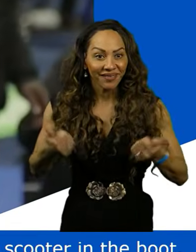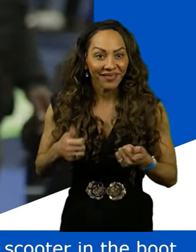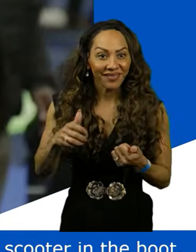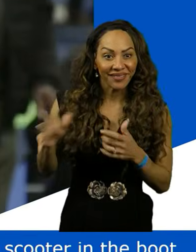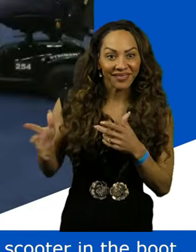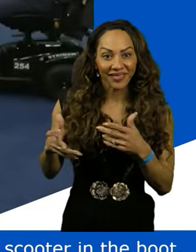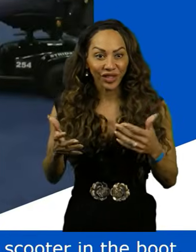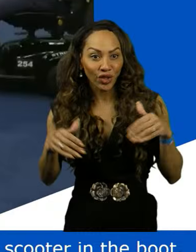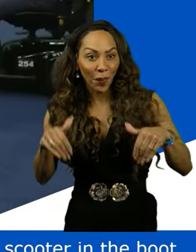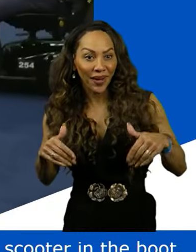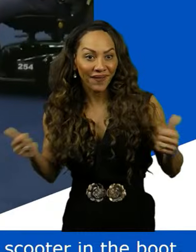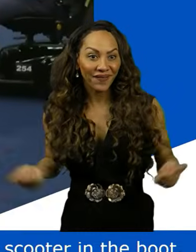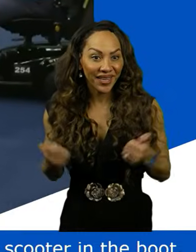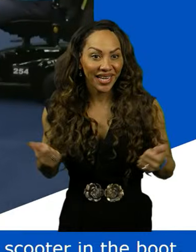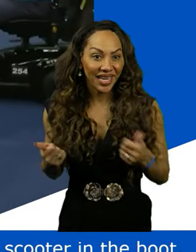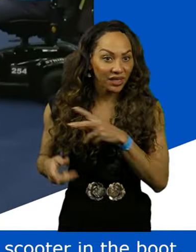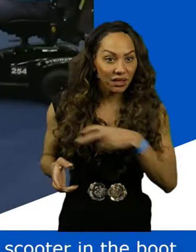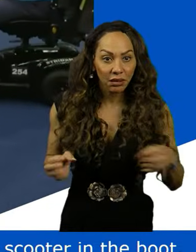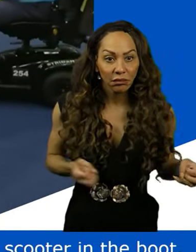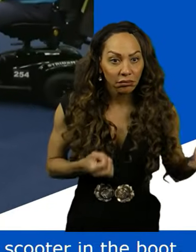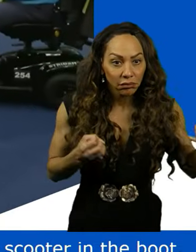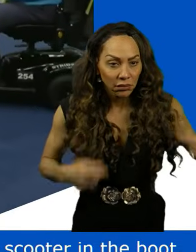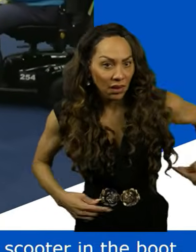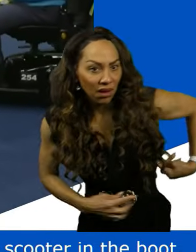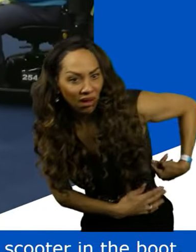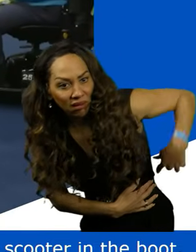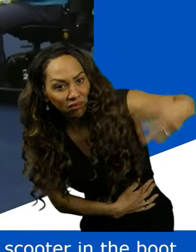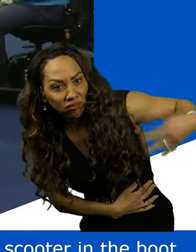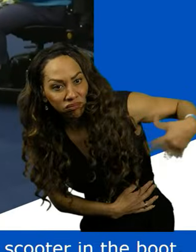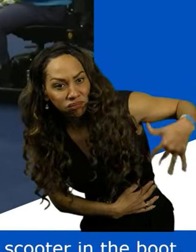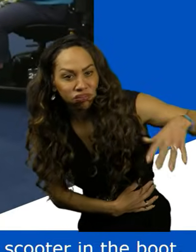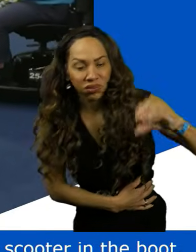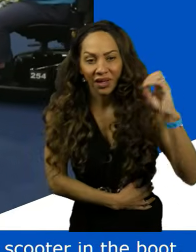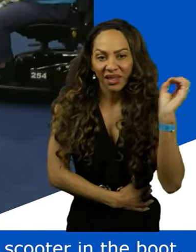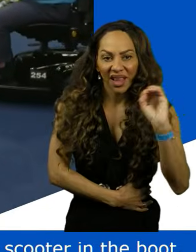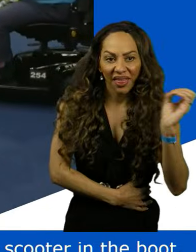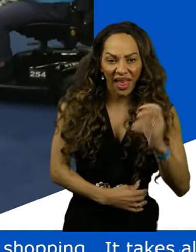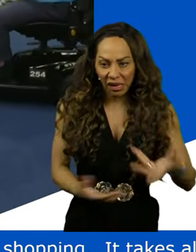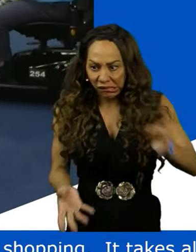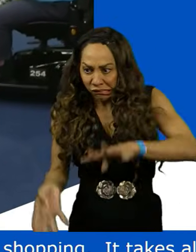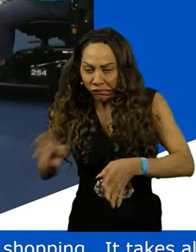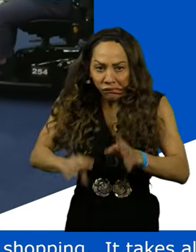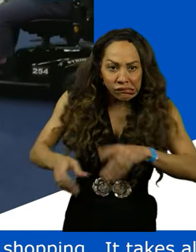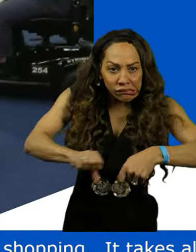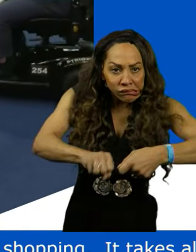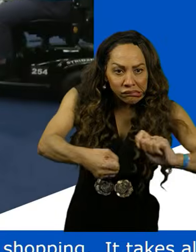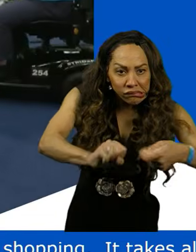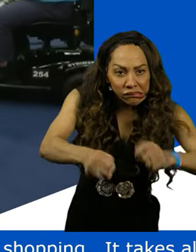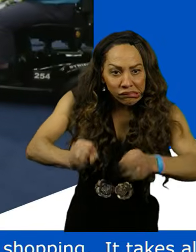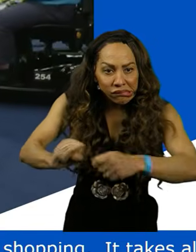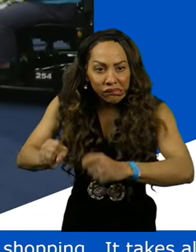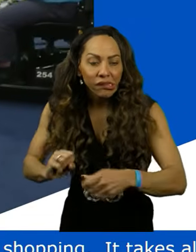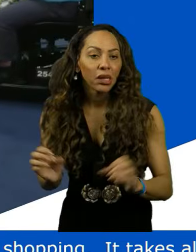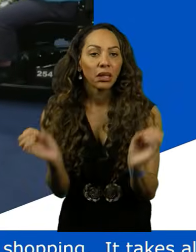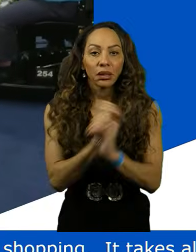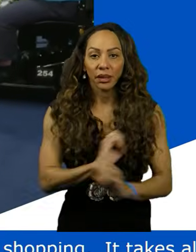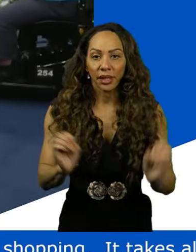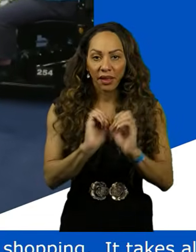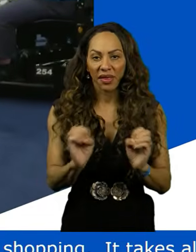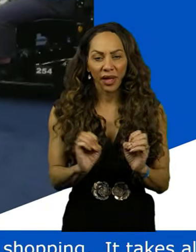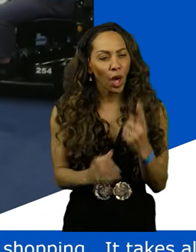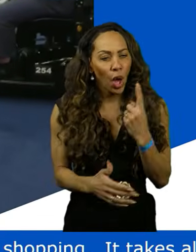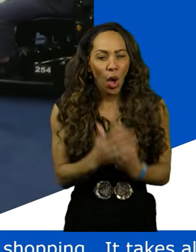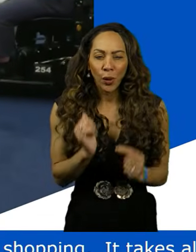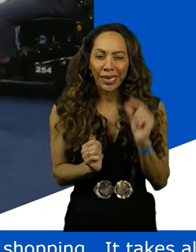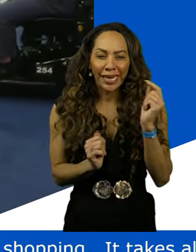strain out. So no pressure on the back. You're not having to sort of like take it apart. There are some elements, as I said, you can see here, you know, we've had to